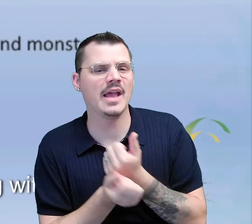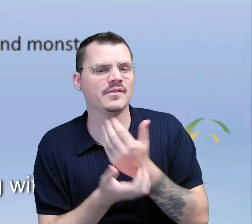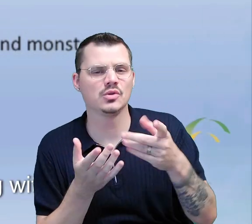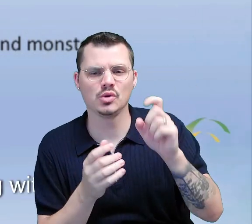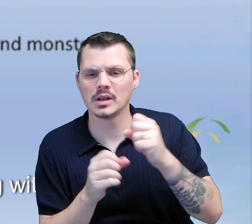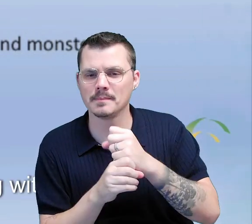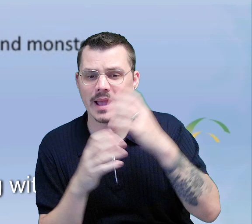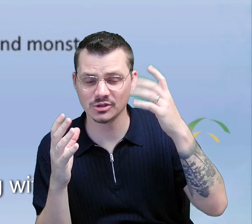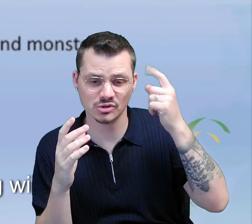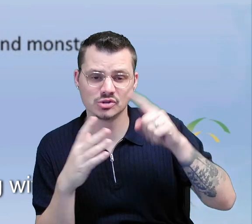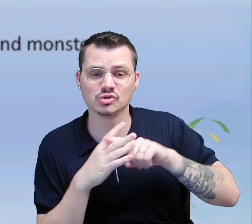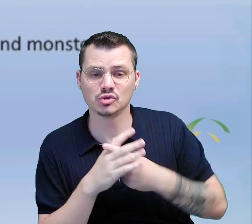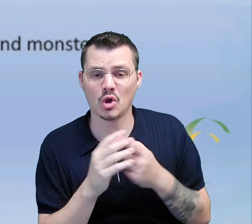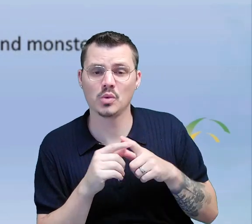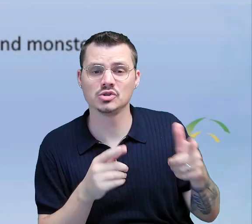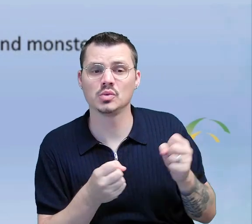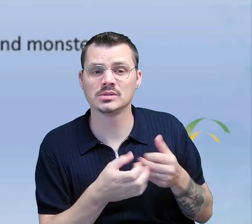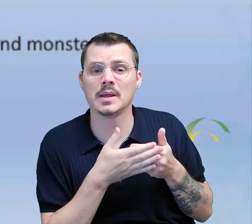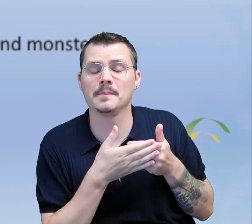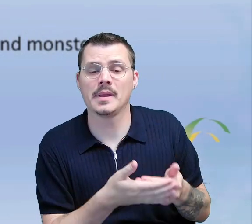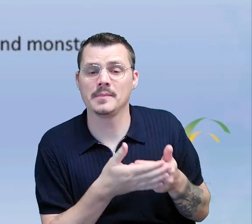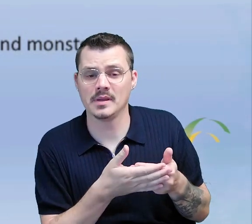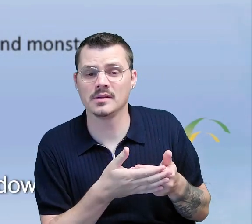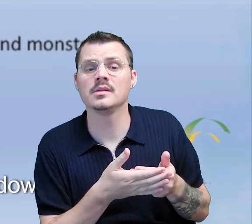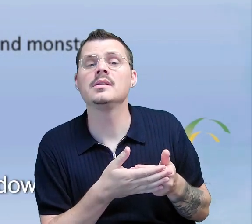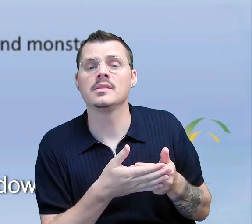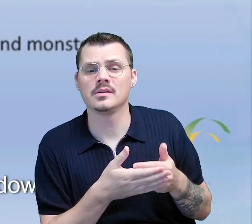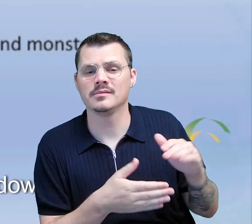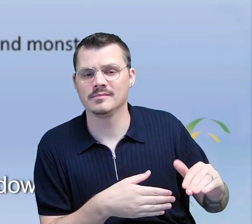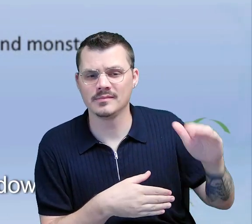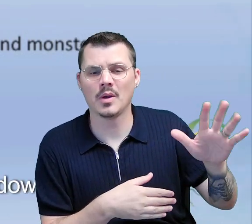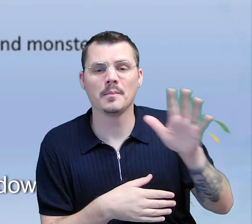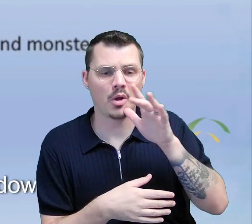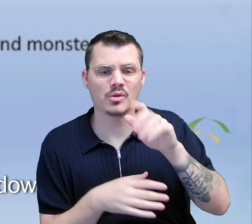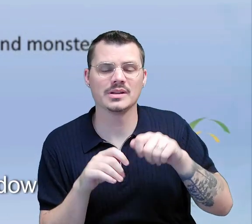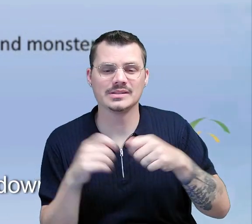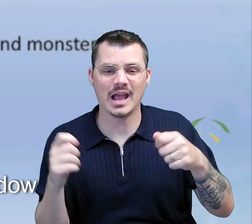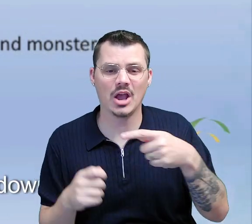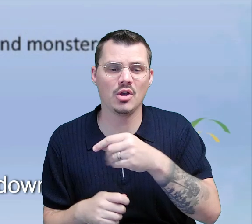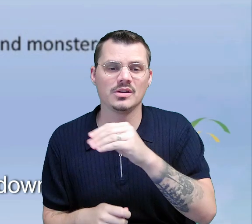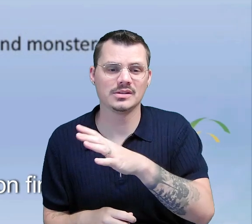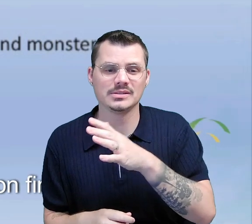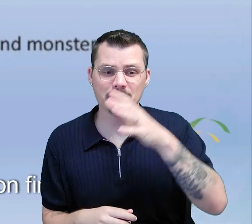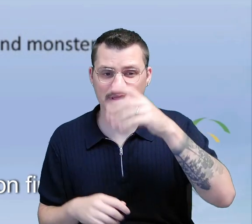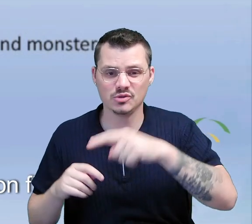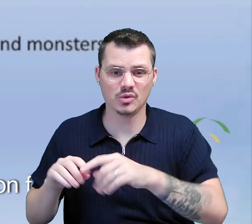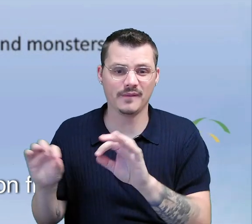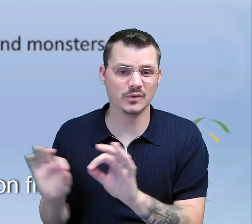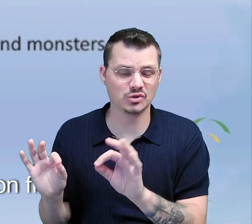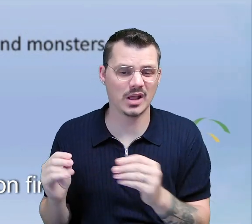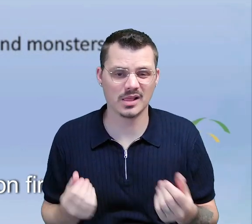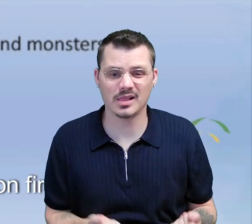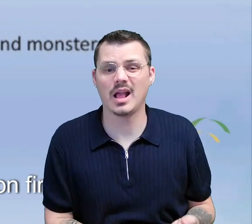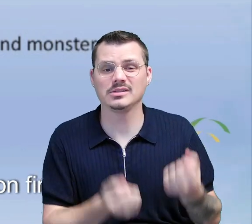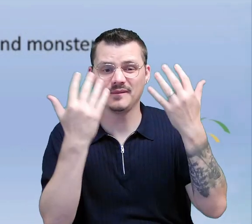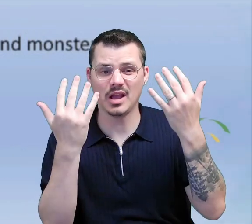Everything you could imagine, starting with when she was a toddler, her mother tying her and her siblings down to the furniture and lighting the